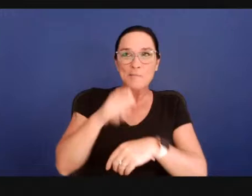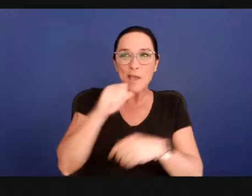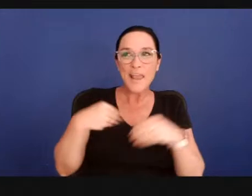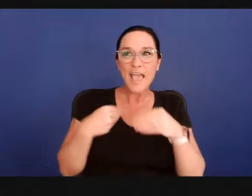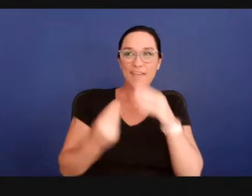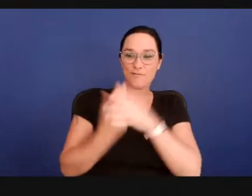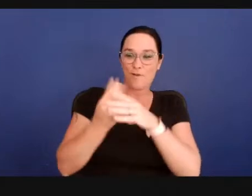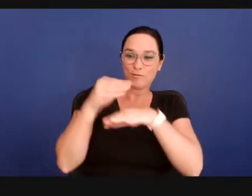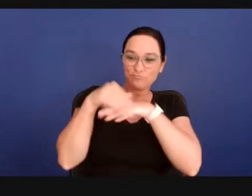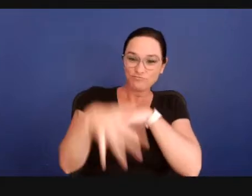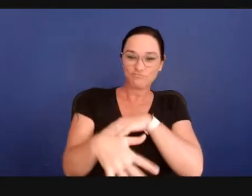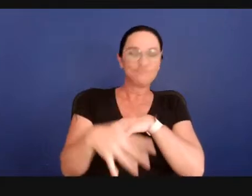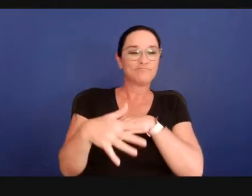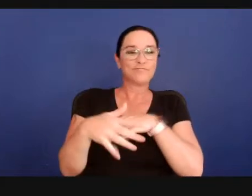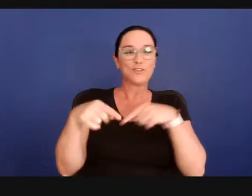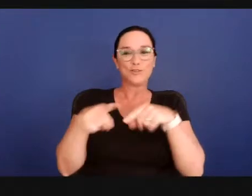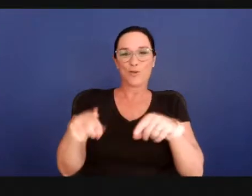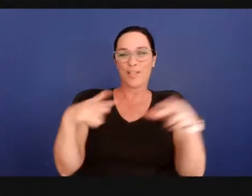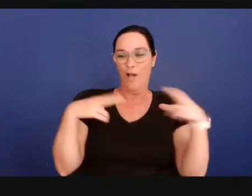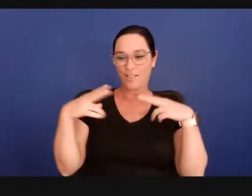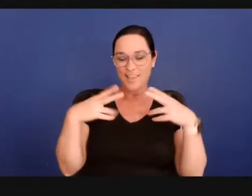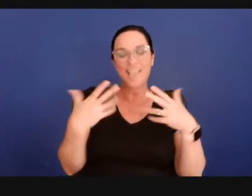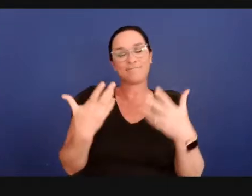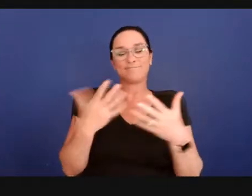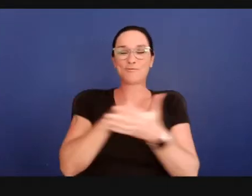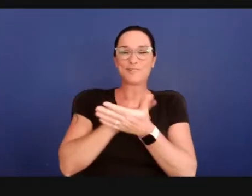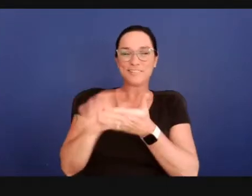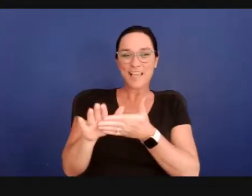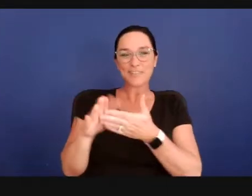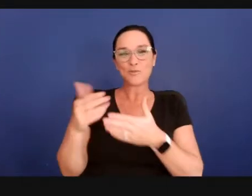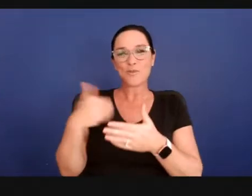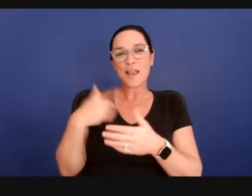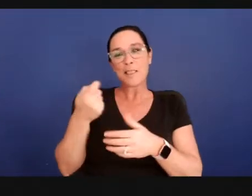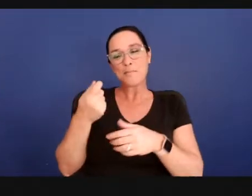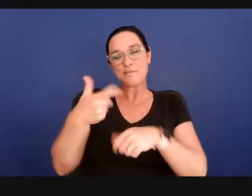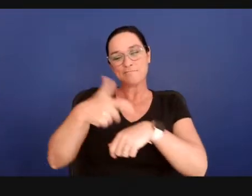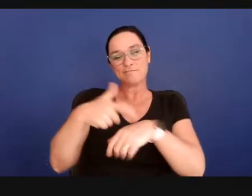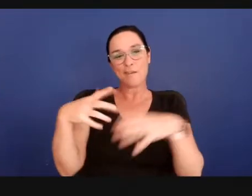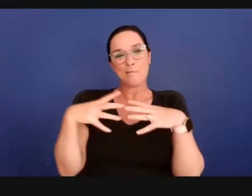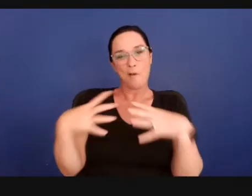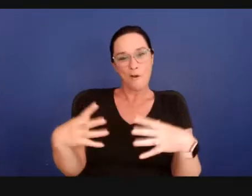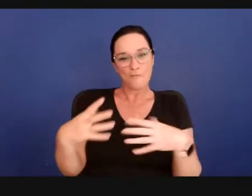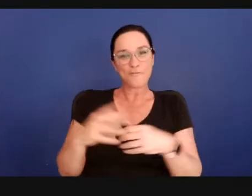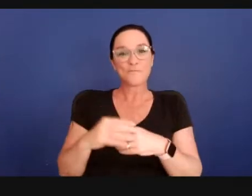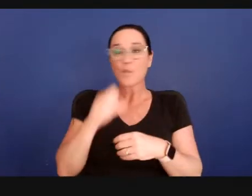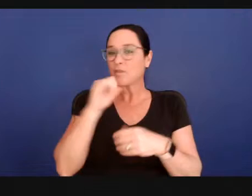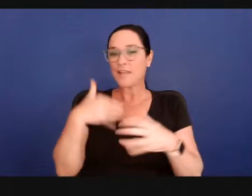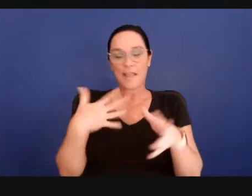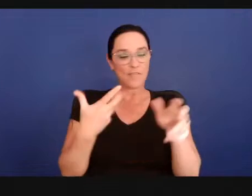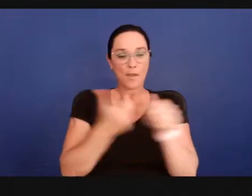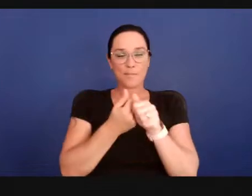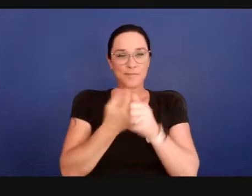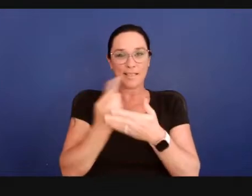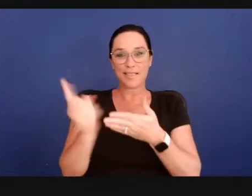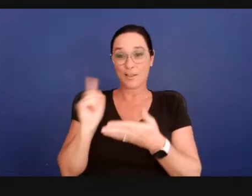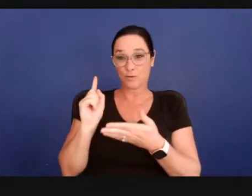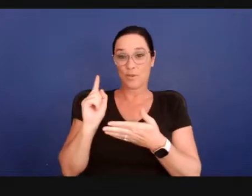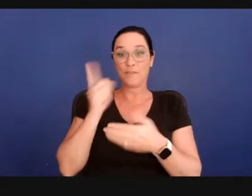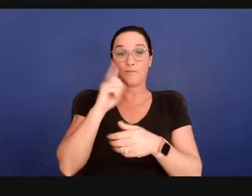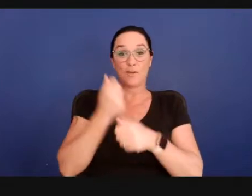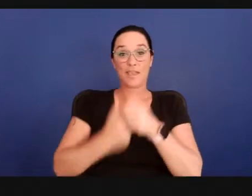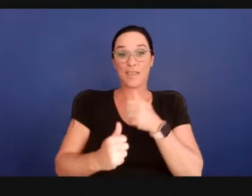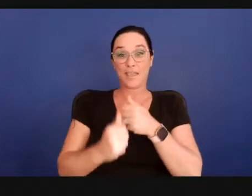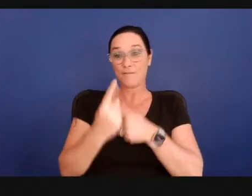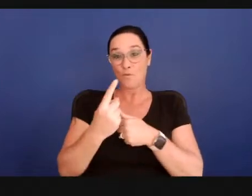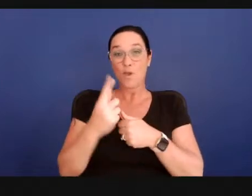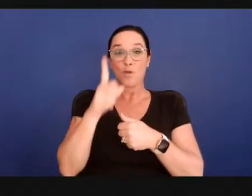holidays, and we were granted that at least. So we got to take a little bit of time off. We didn't do an update last week for anybody that didn't try and